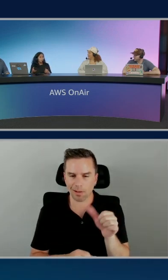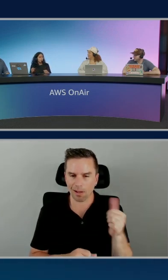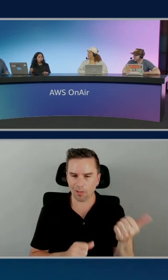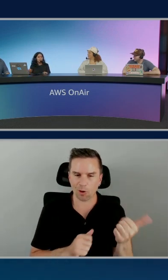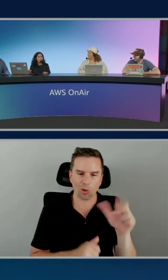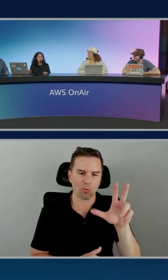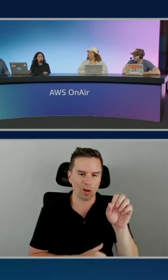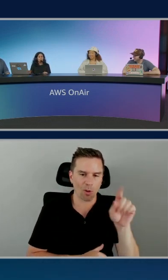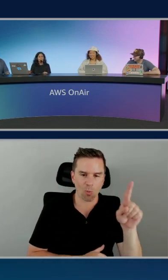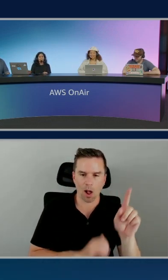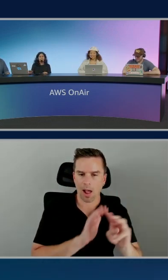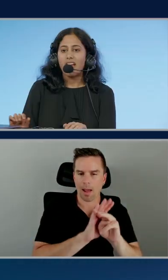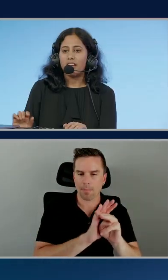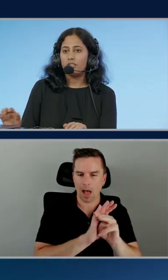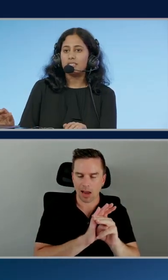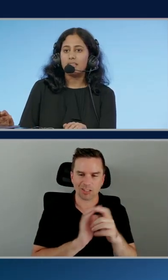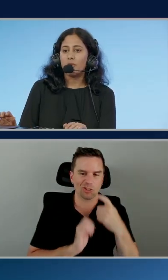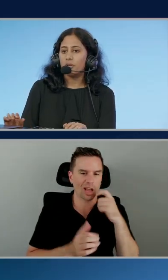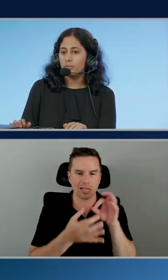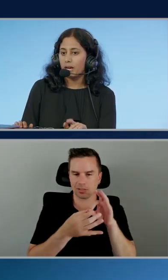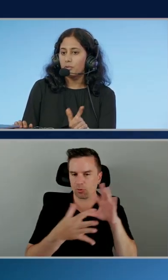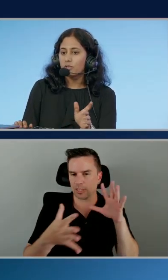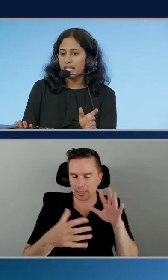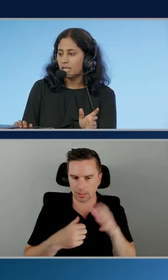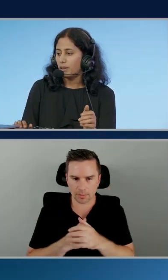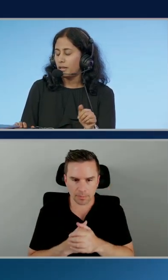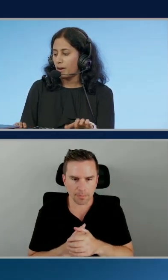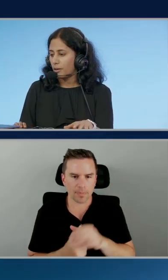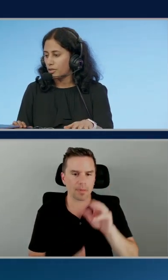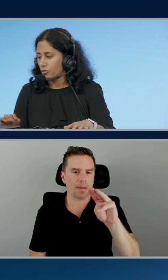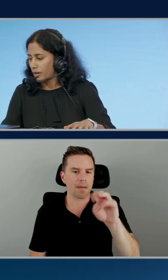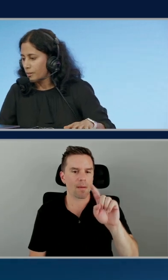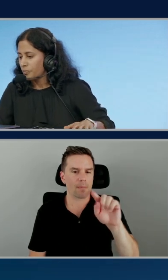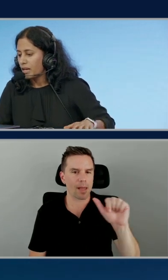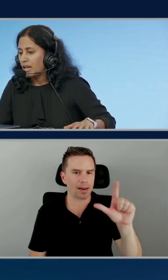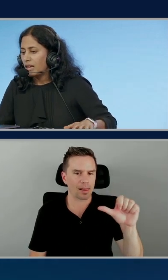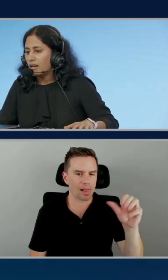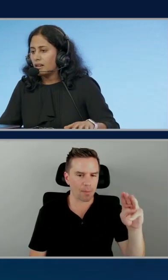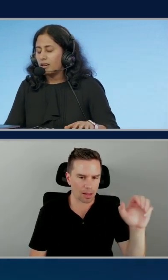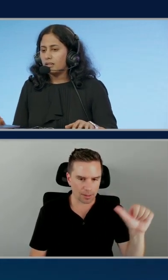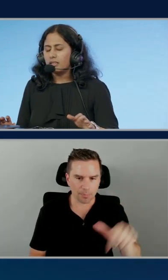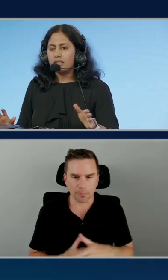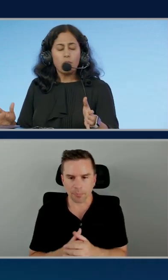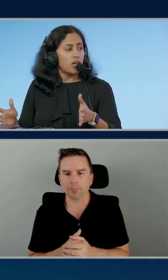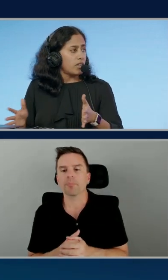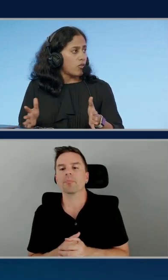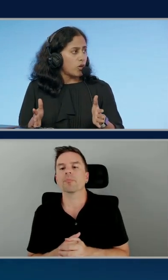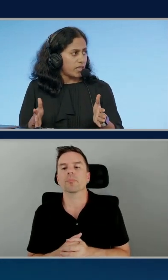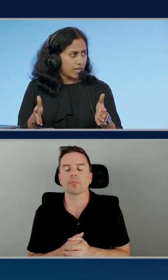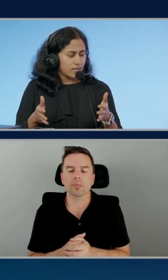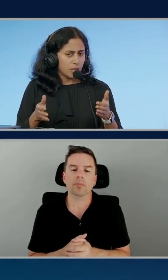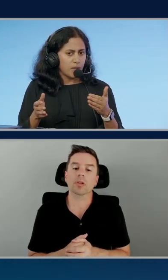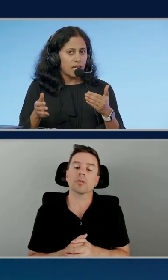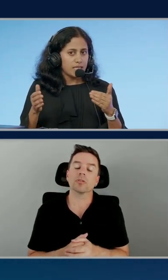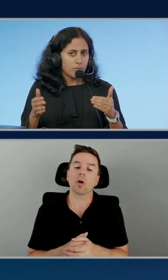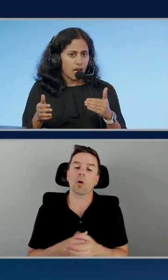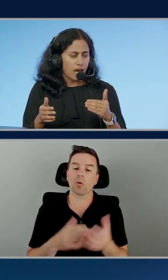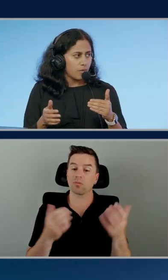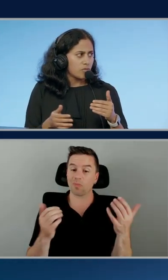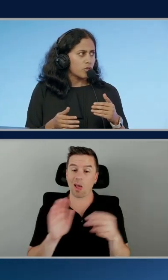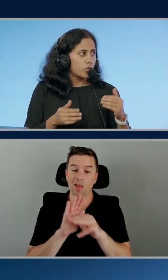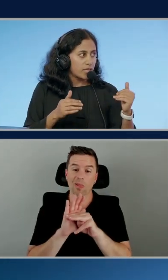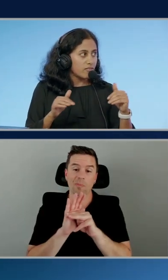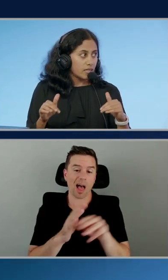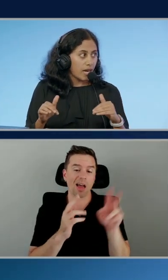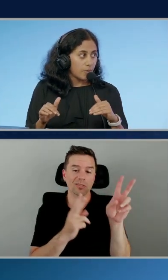week. Yeah, this is the latest. And for this demo, I'm using 8 billion parameter one. The model download takes typically some